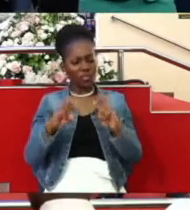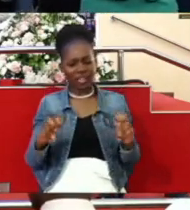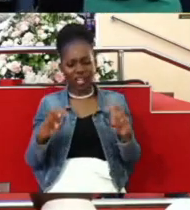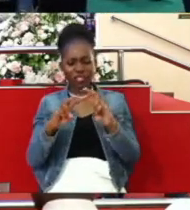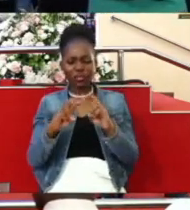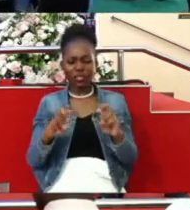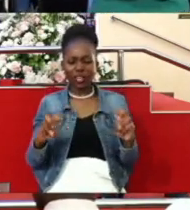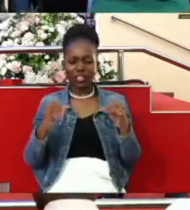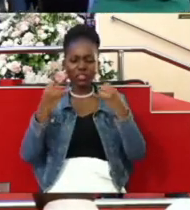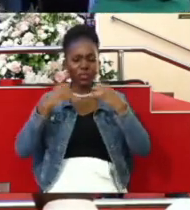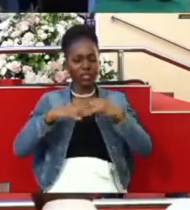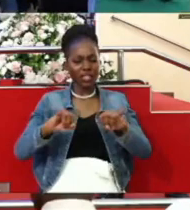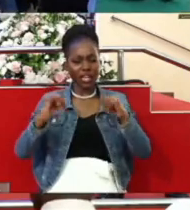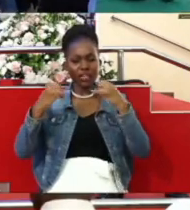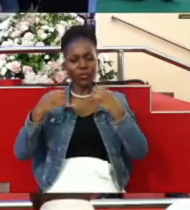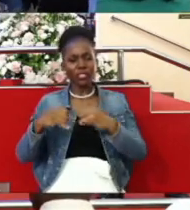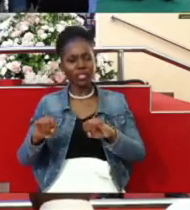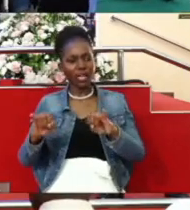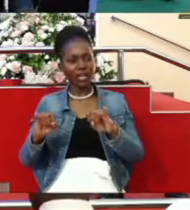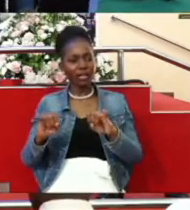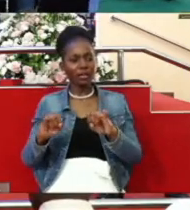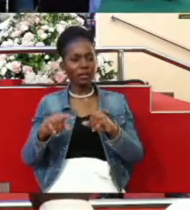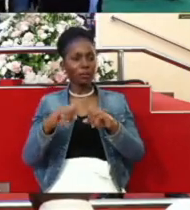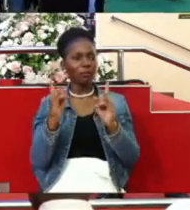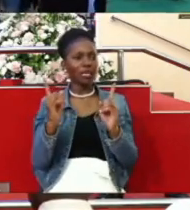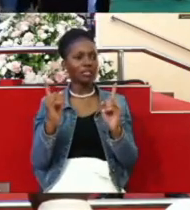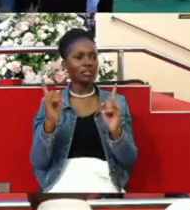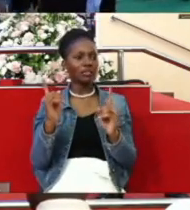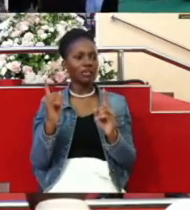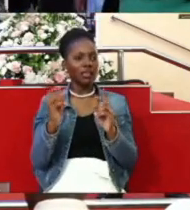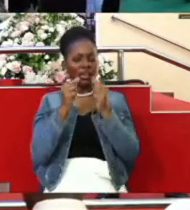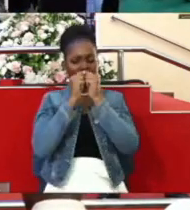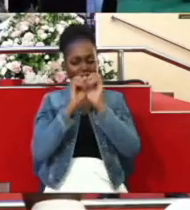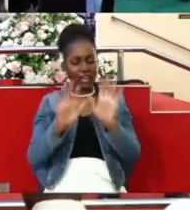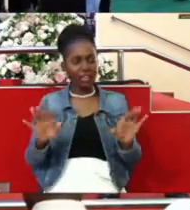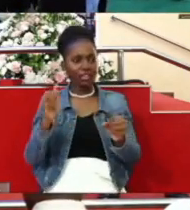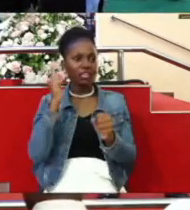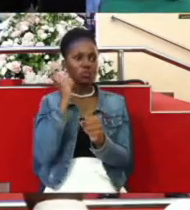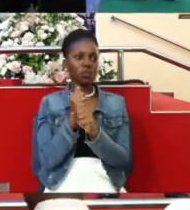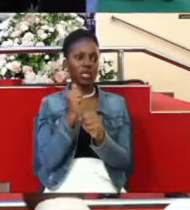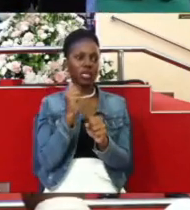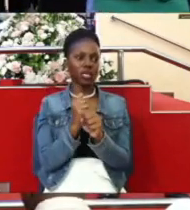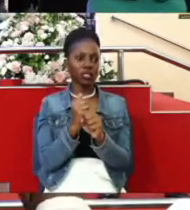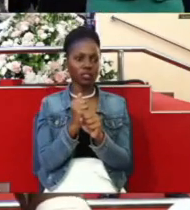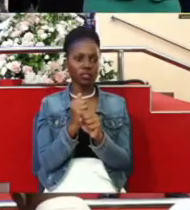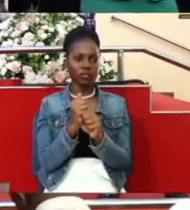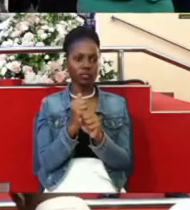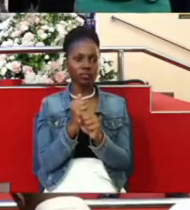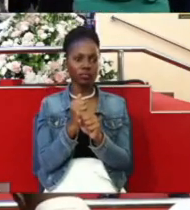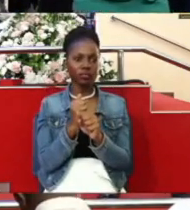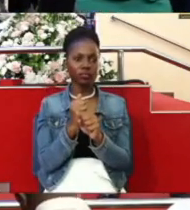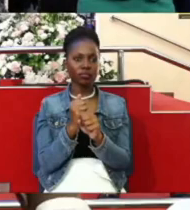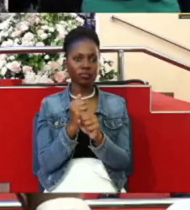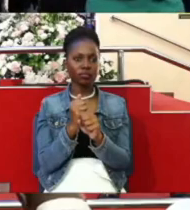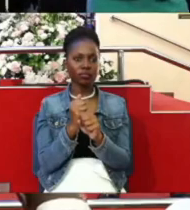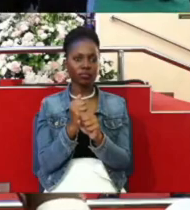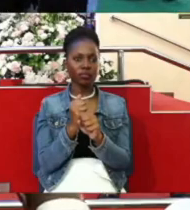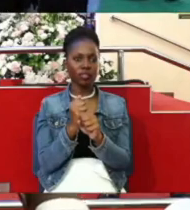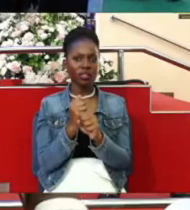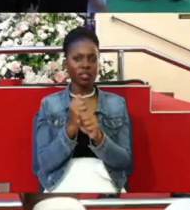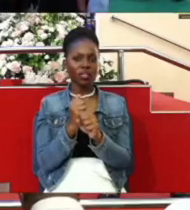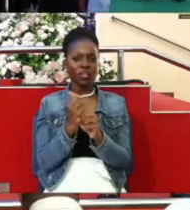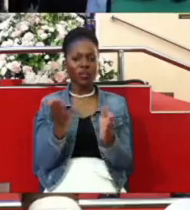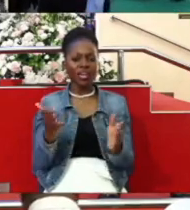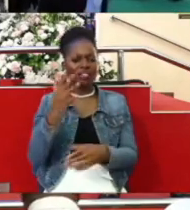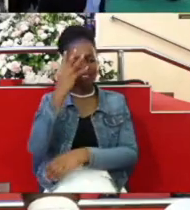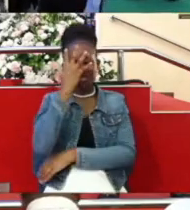try to do this, you try to do that, nothing seems to be working. Unajaribu hili na lile na hakuna kitu kinafaulu. You are even ashamed to tell